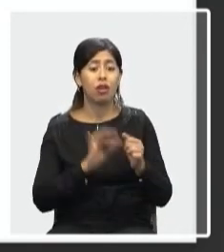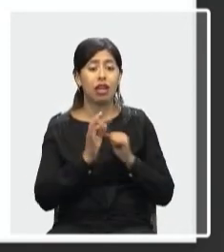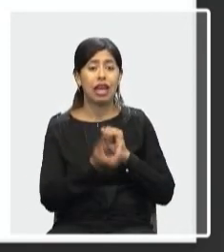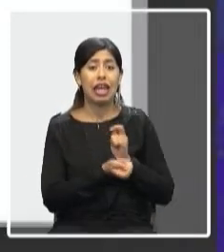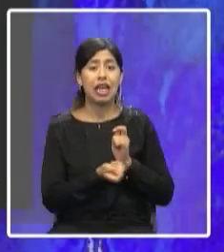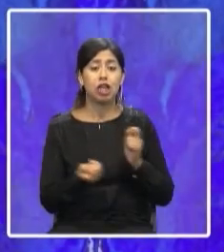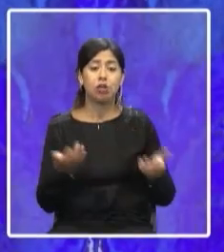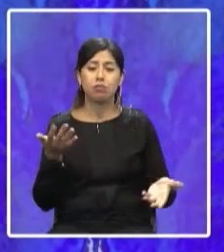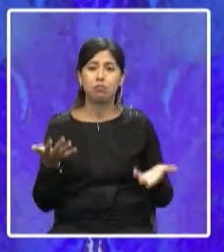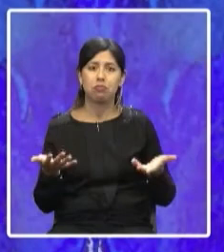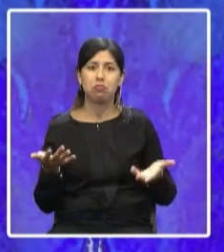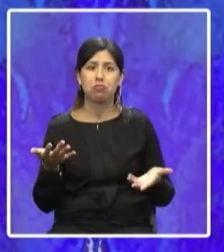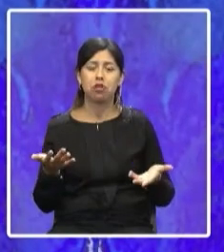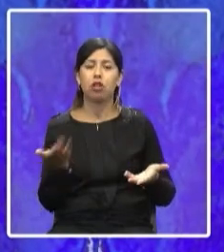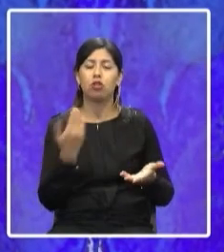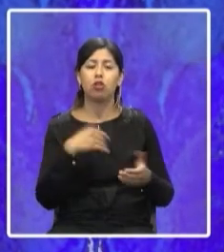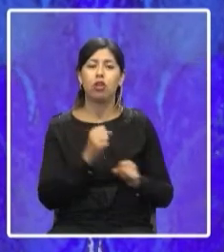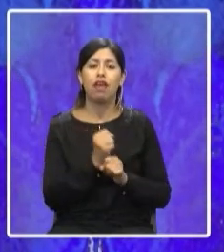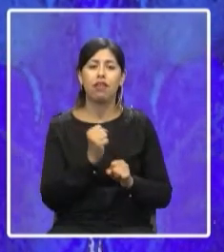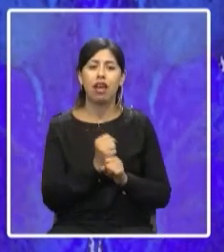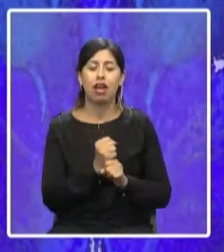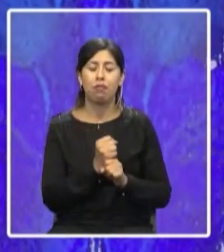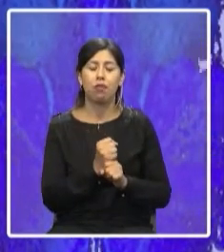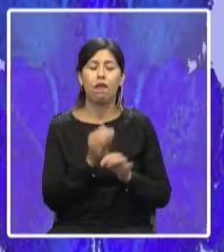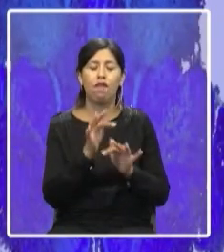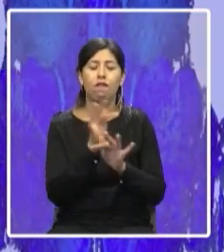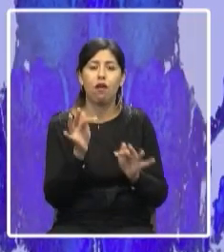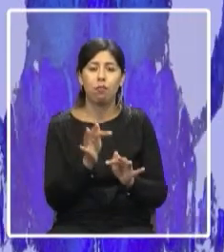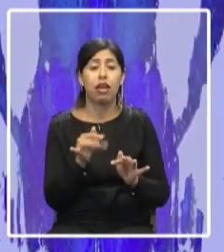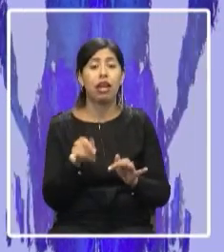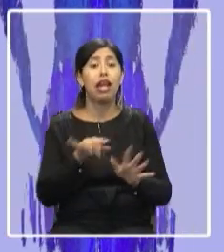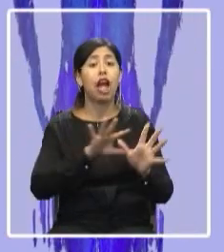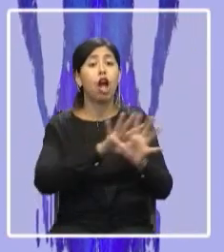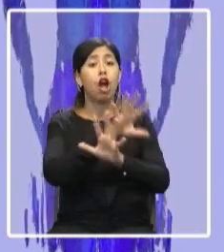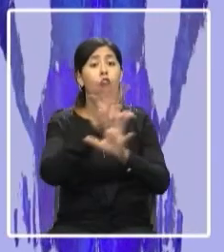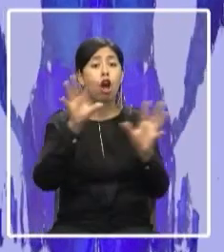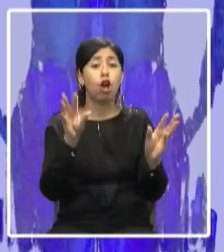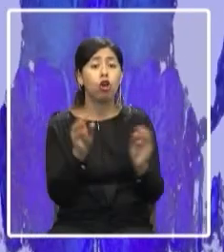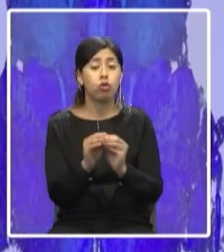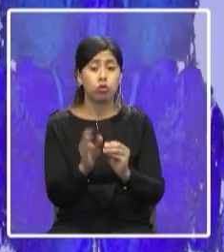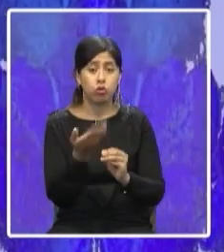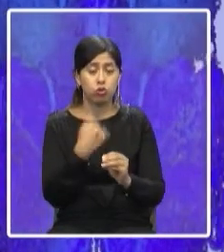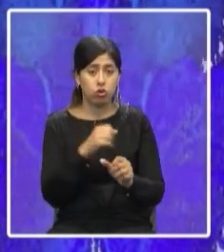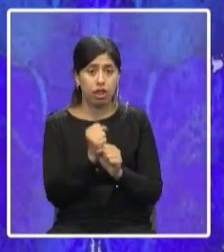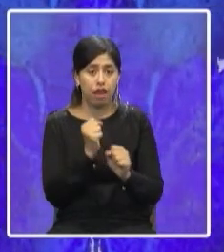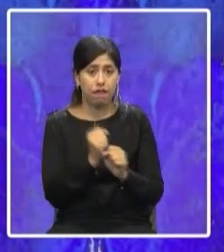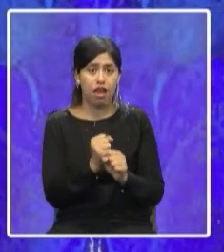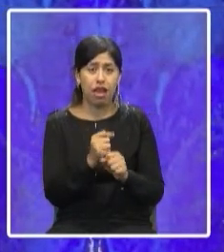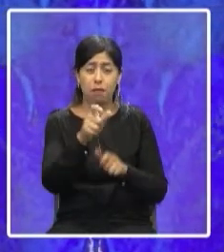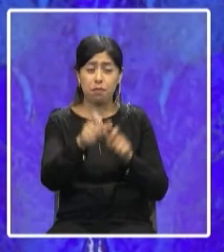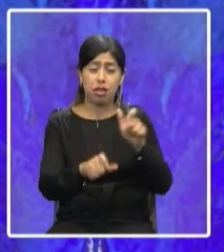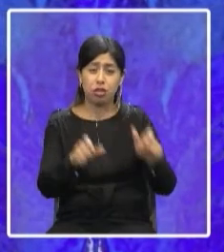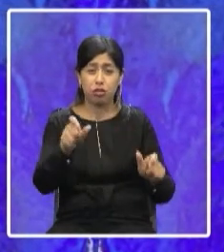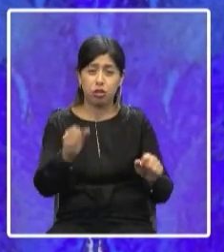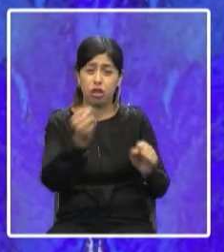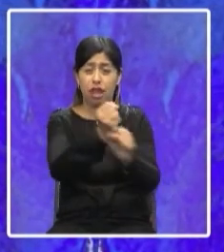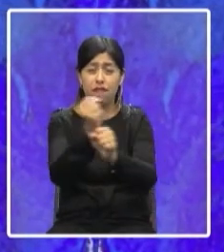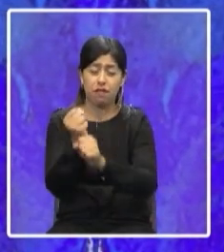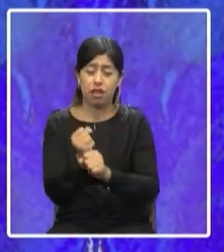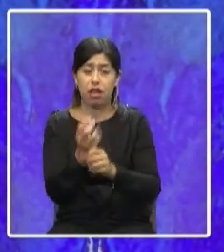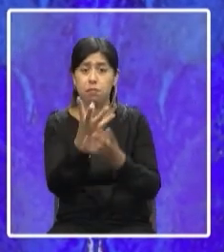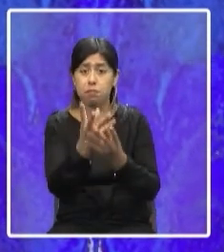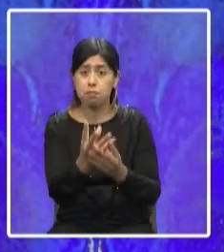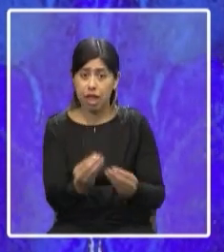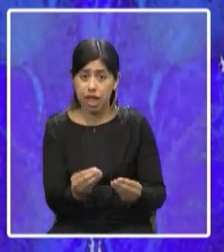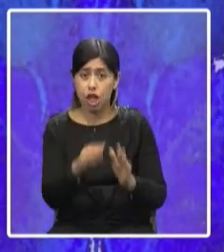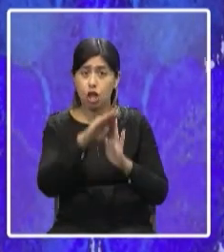out of jobs. As I said already, the question is not one of job quantity. In fact, it's one of job quality, something I don't have time to talk